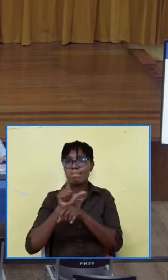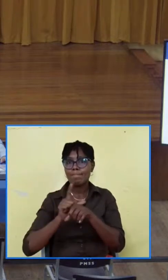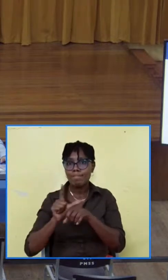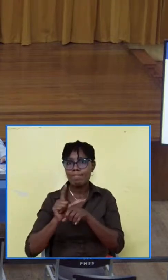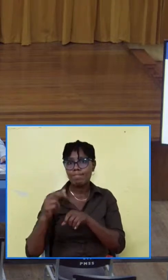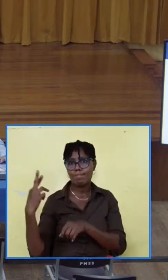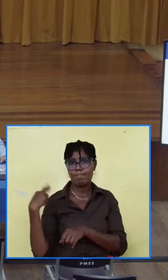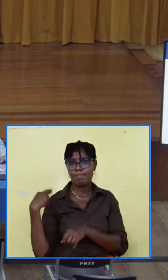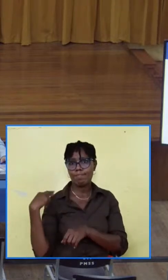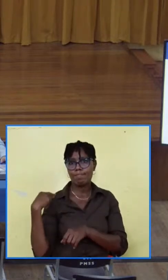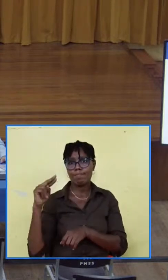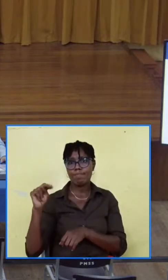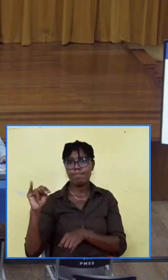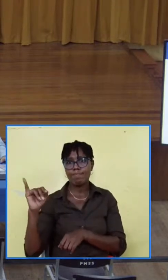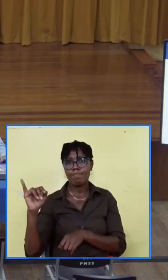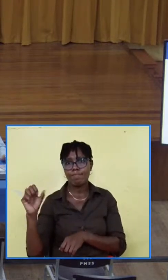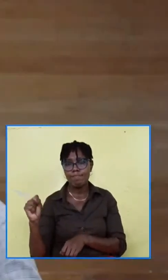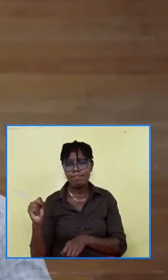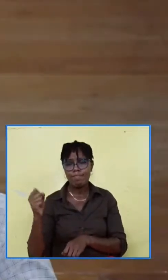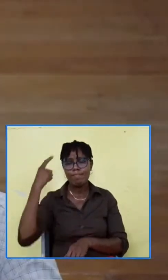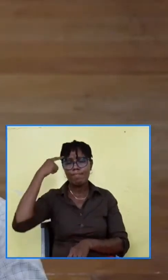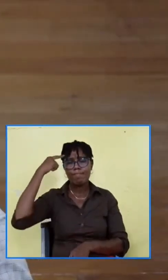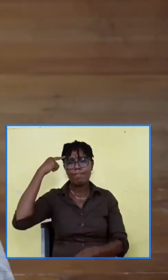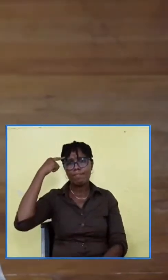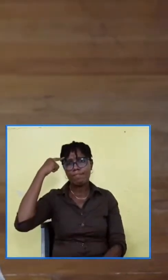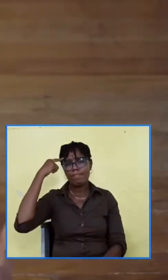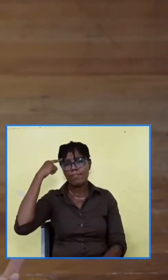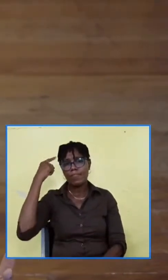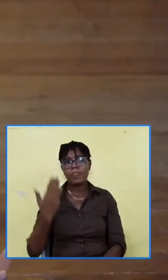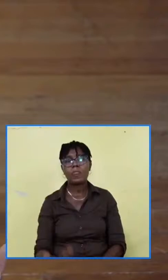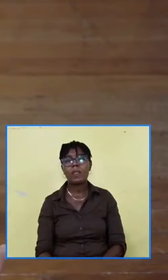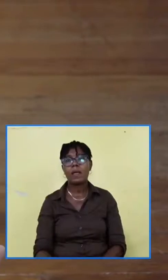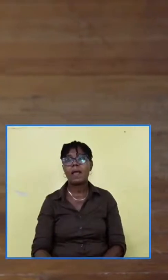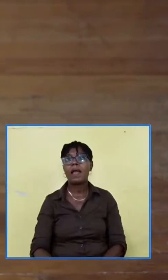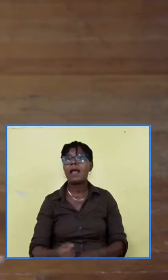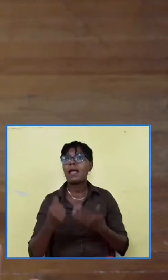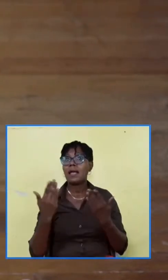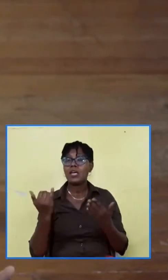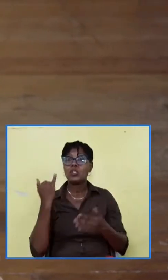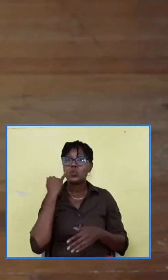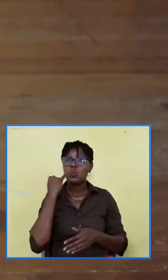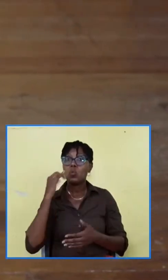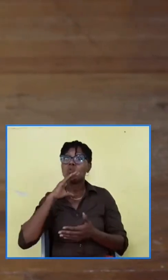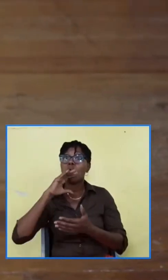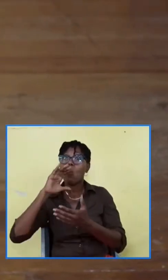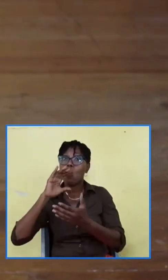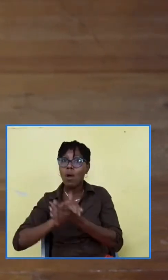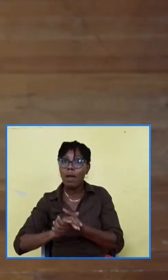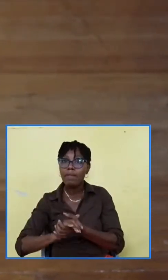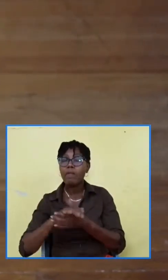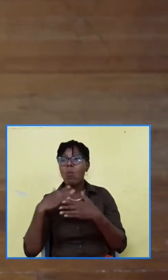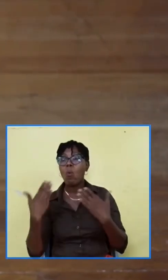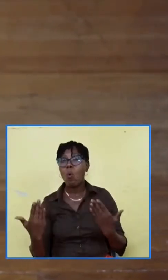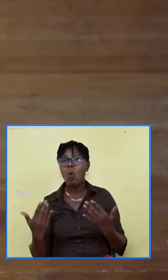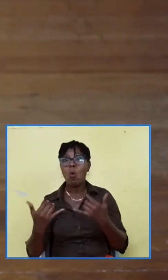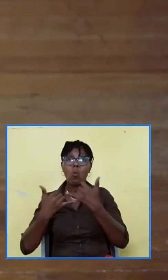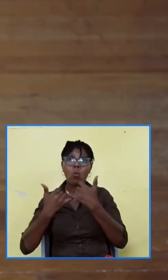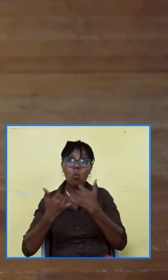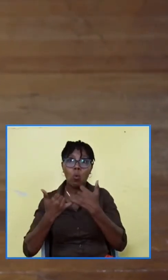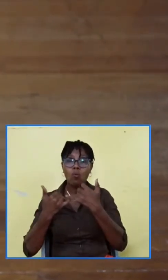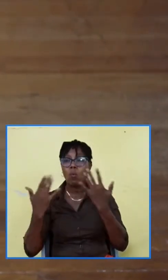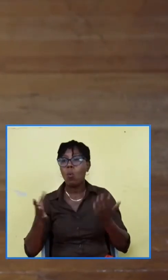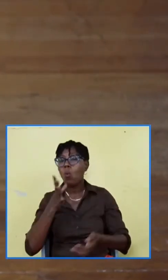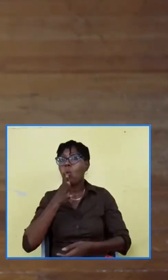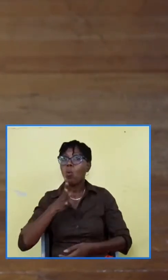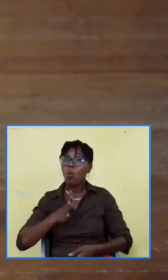national insurance, is seriously considering a paternity leave provision for the Labour Act,